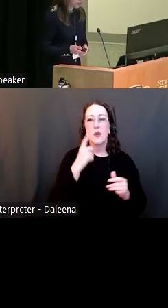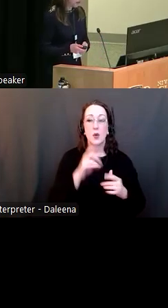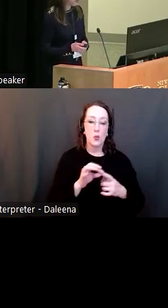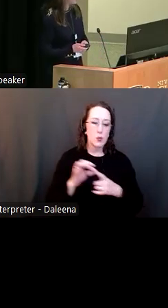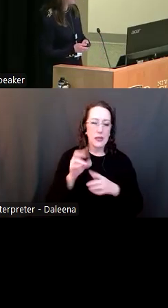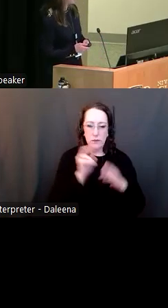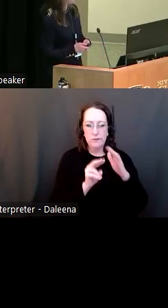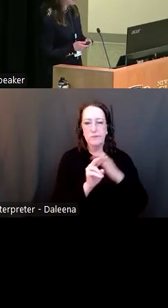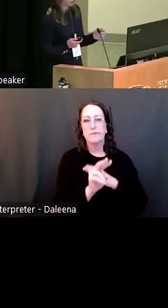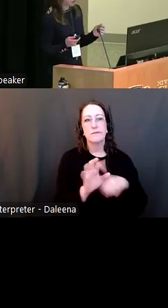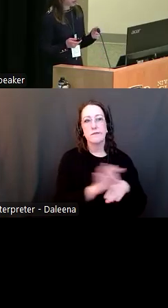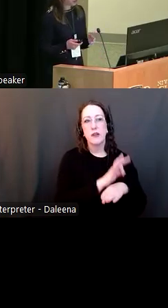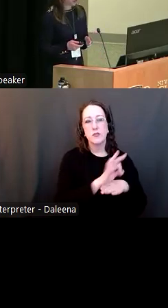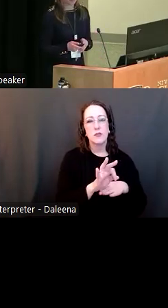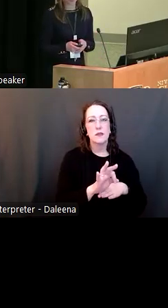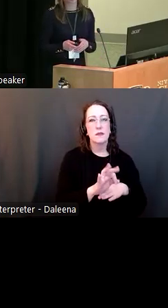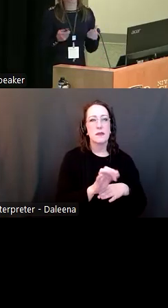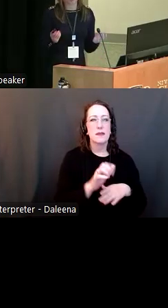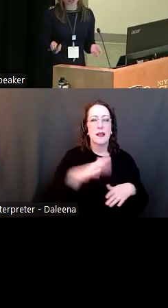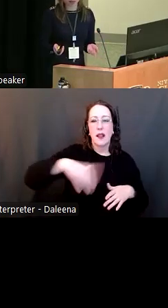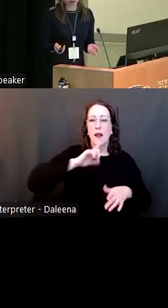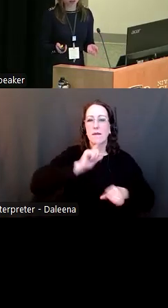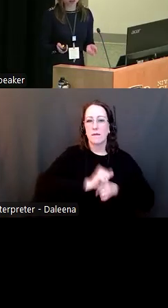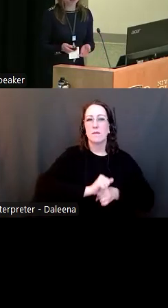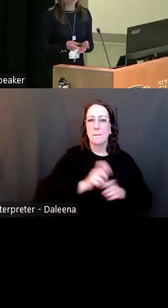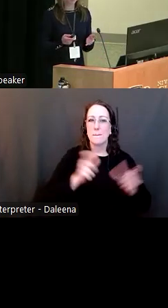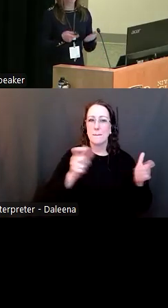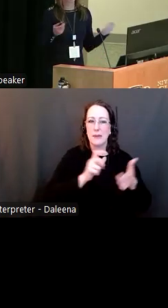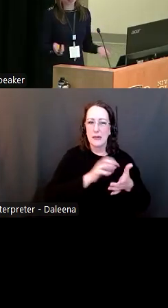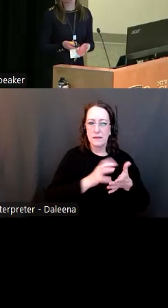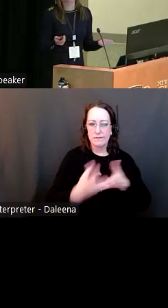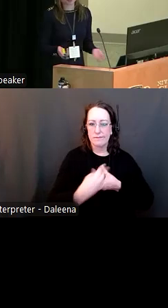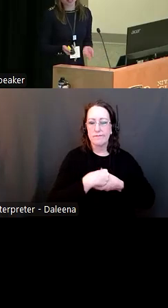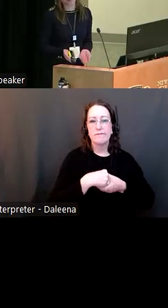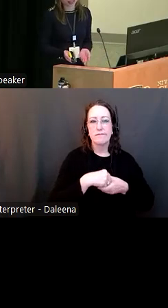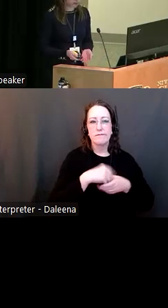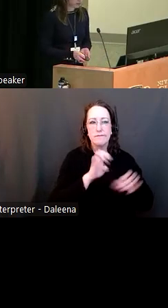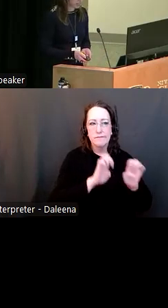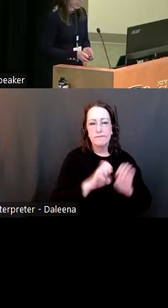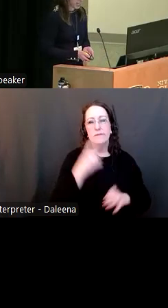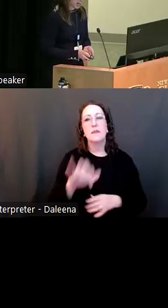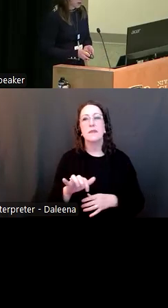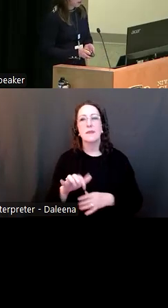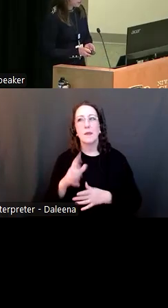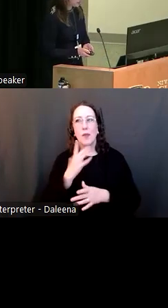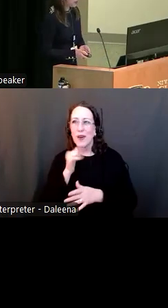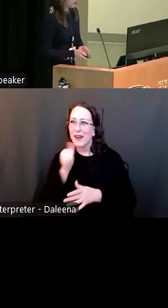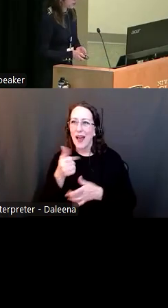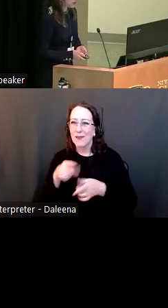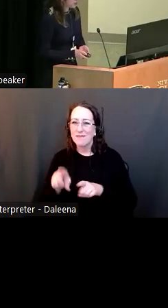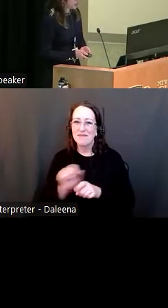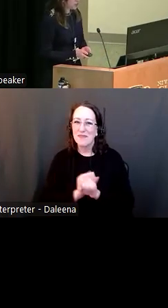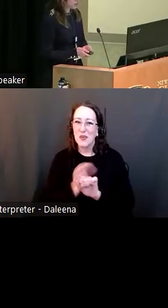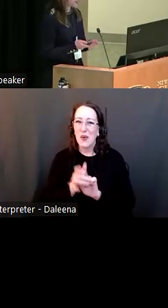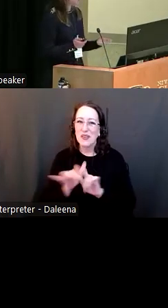predictors, of functioning has yet to be confirmed in larger samples, preferably not during a COVID pandemic. Future